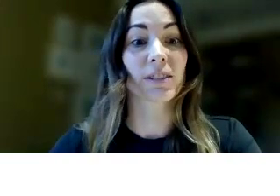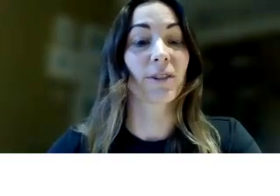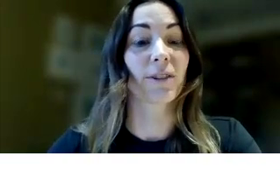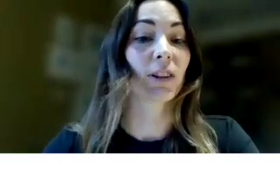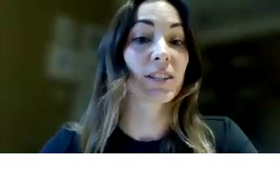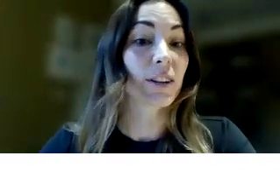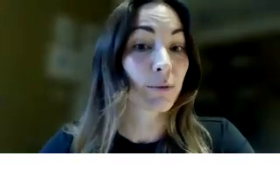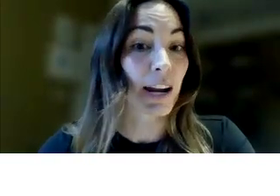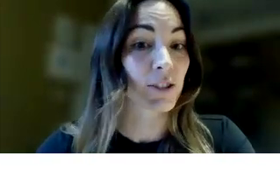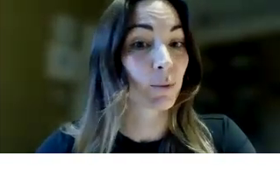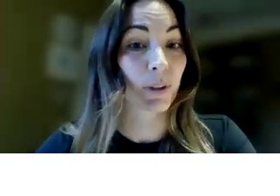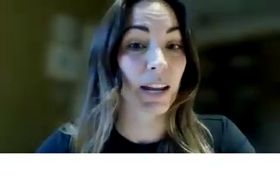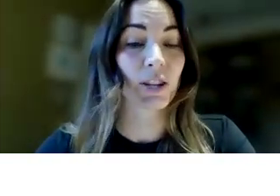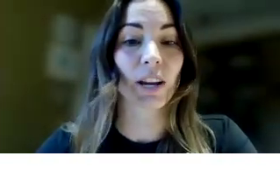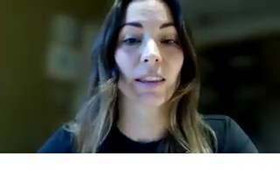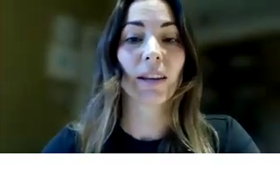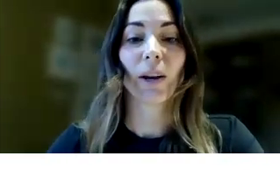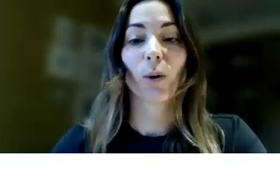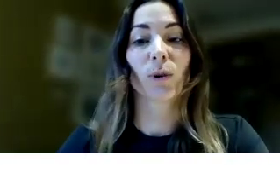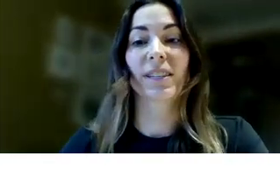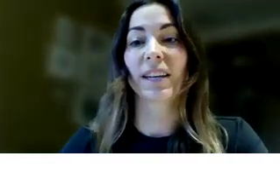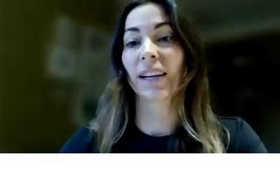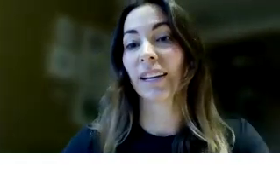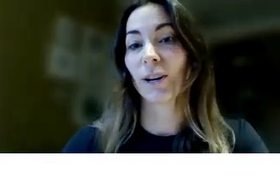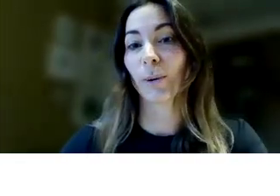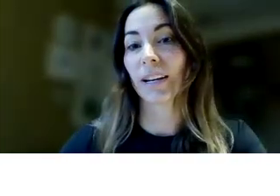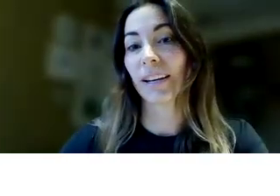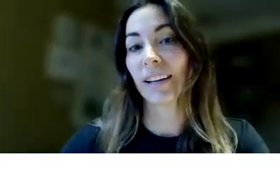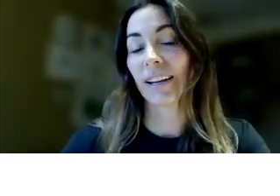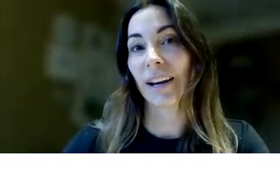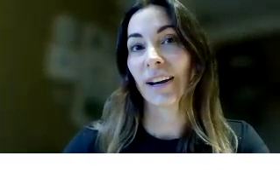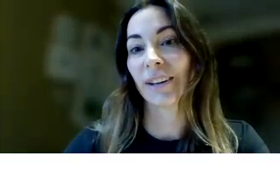the prevalence of hearing loss does rise with age, and we're seeing,